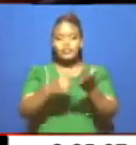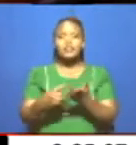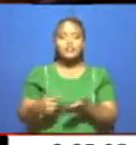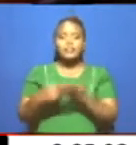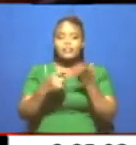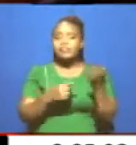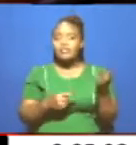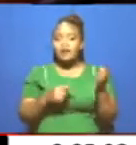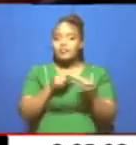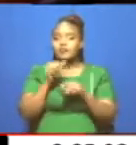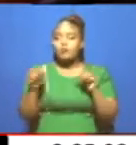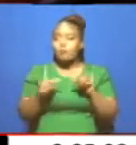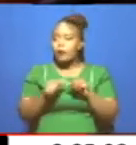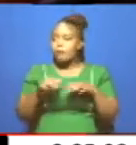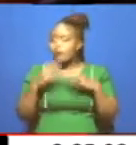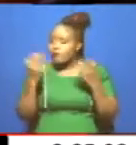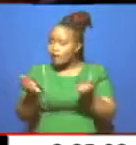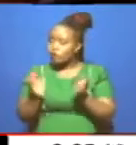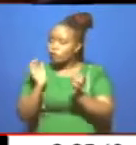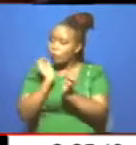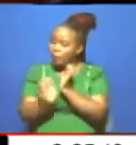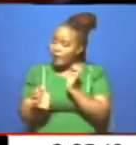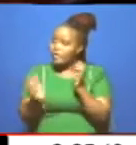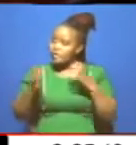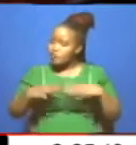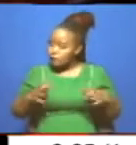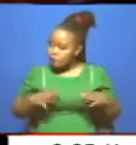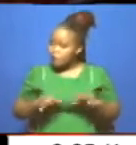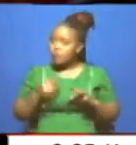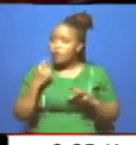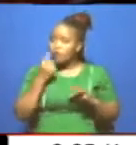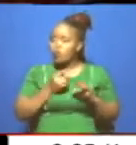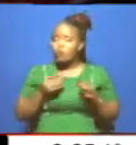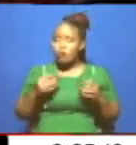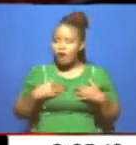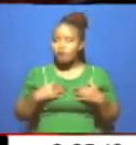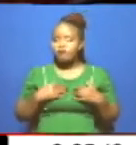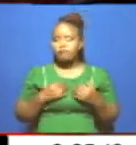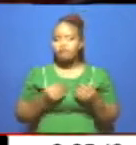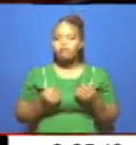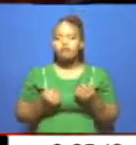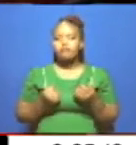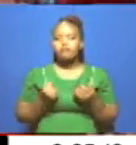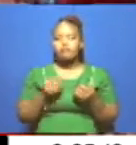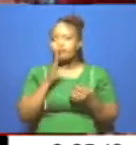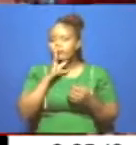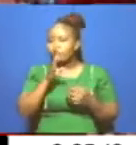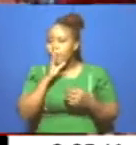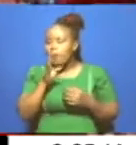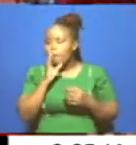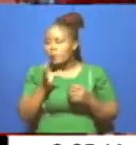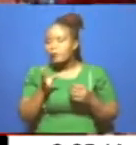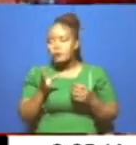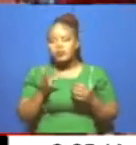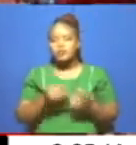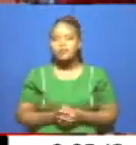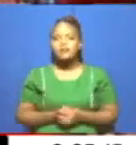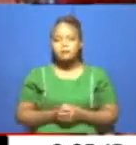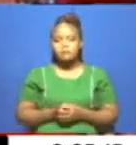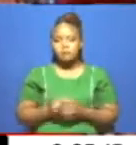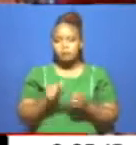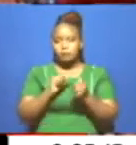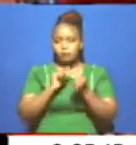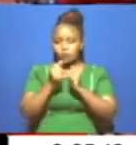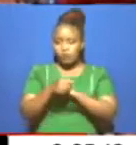to punish those people who have made this country borrow beyond the legal limits, Madam Speaker. The amendment by Kikuyu Member